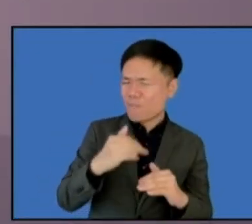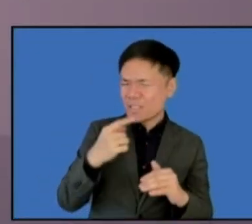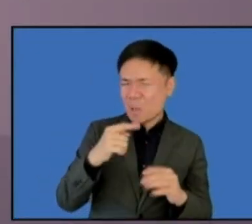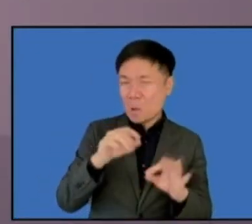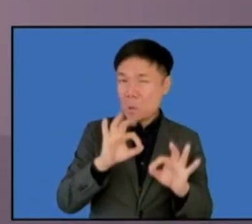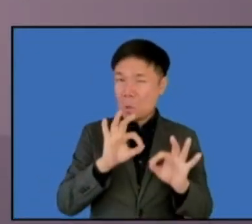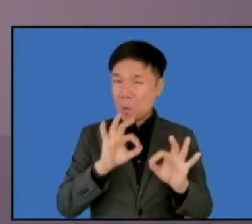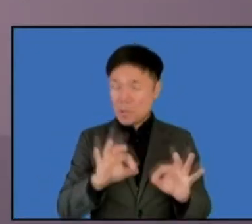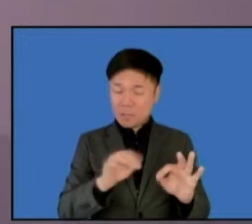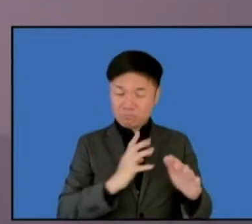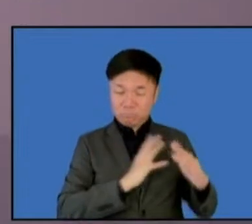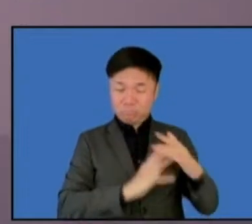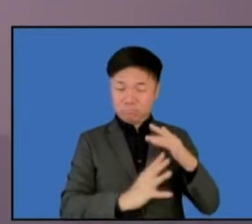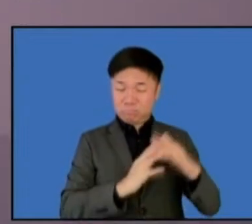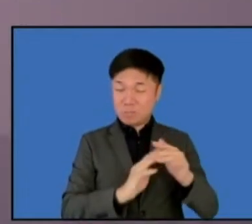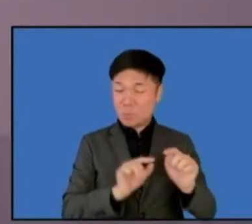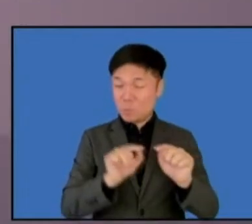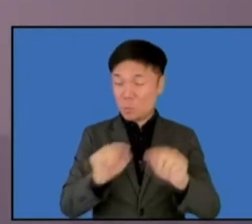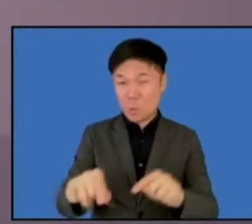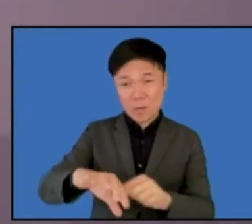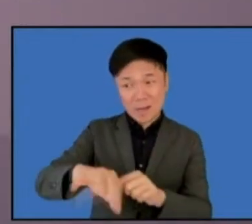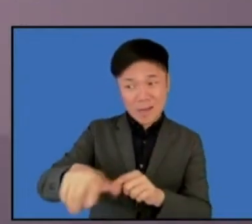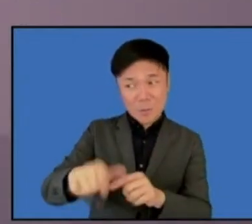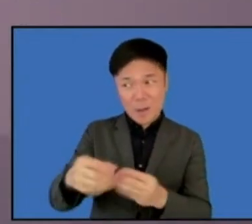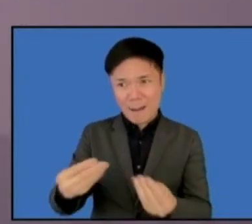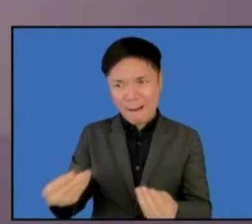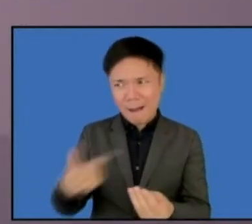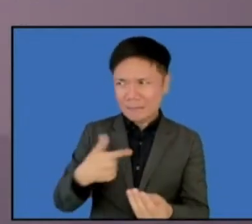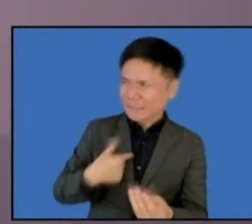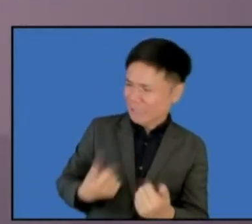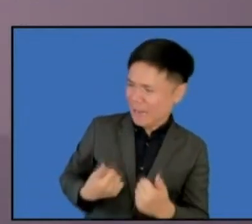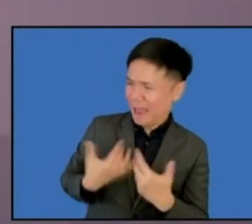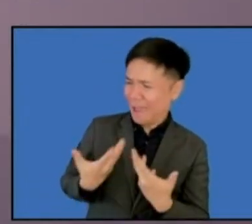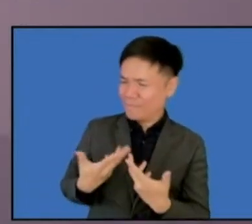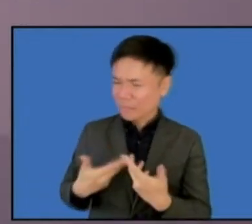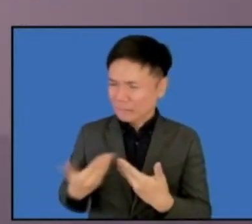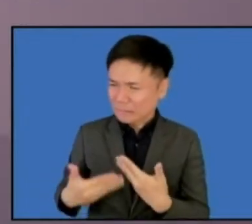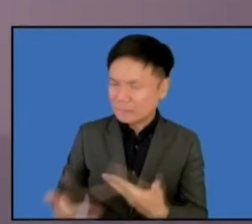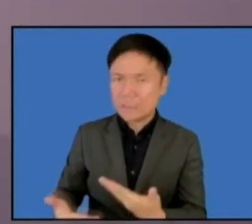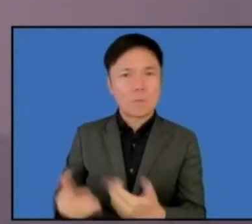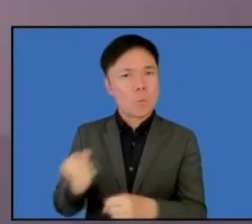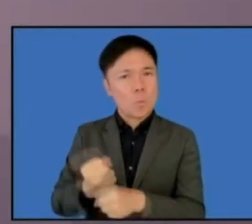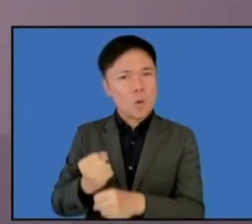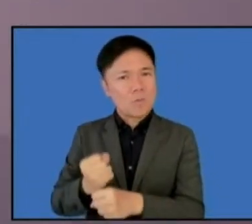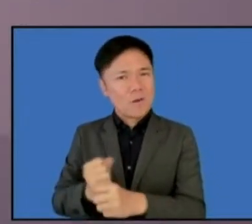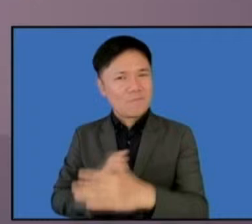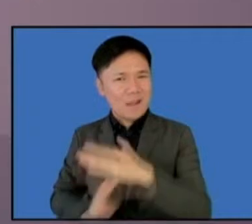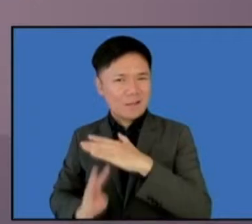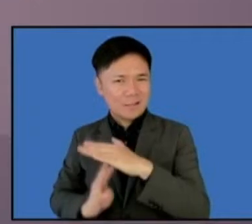help in addressing challenges faced by migrants. Lastly, this opportunity